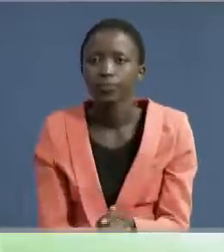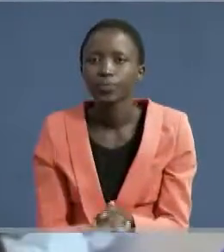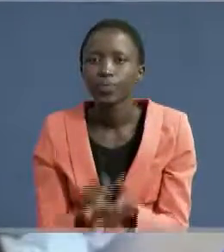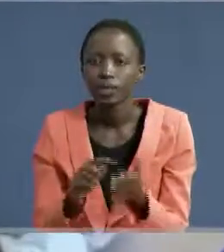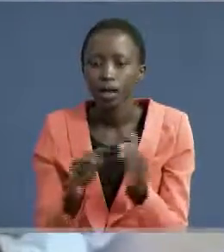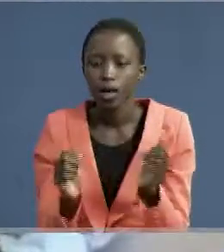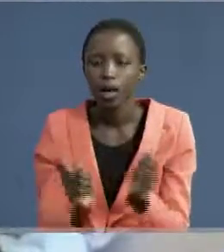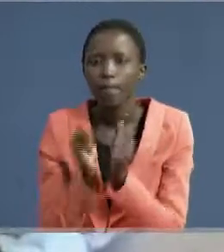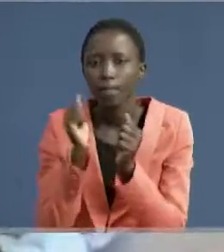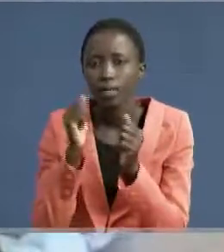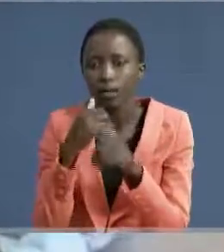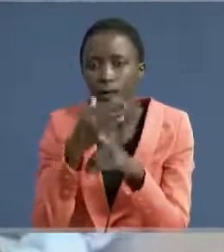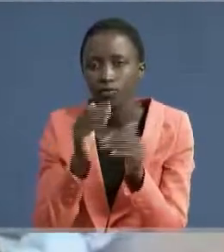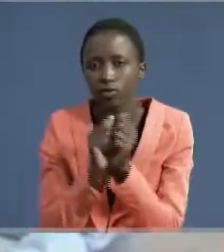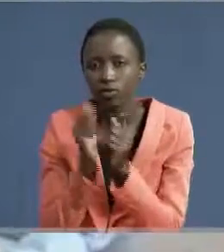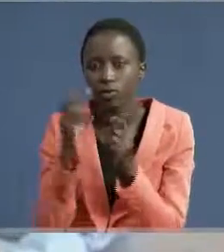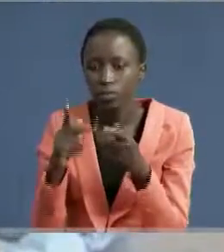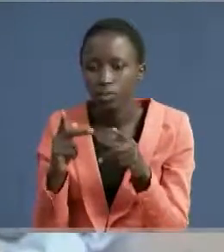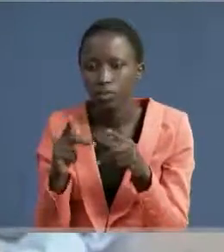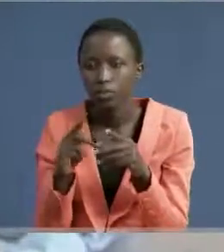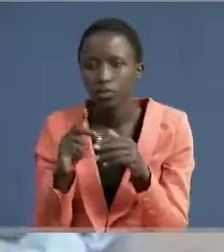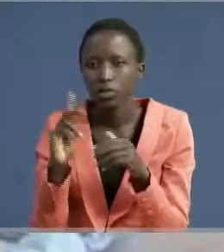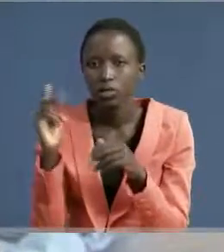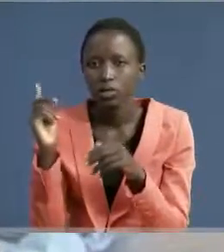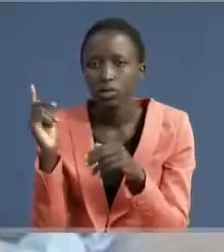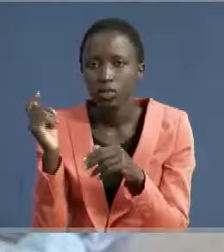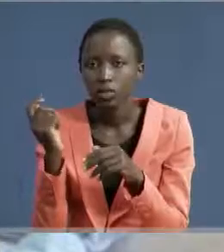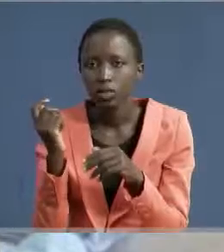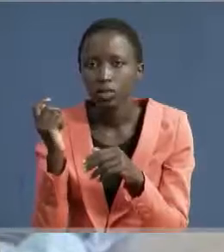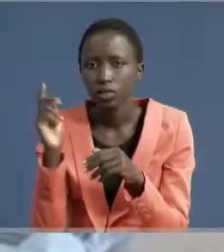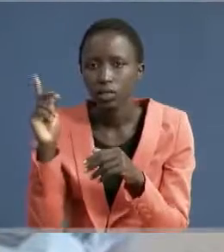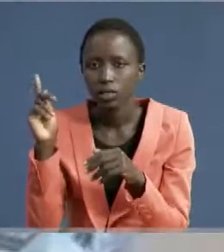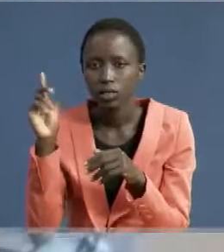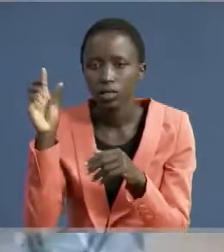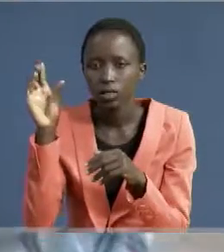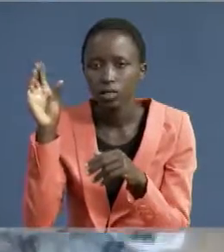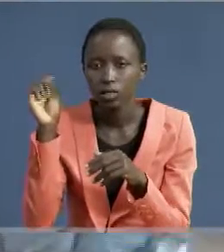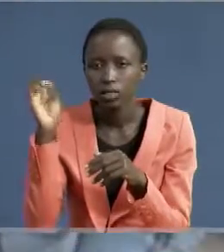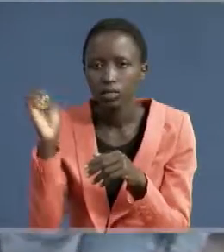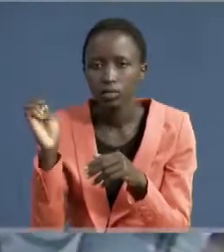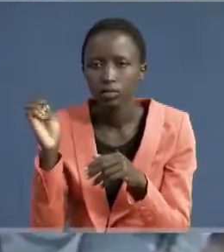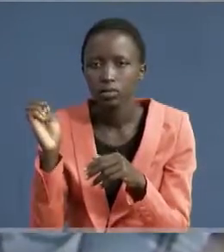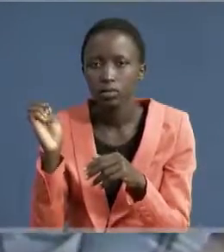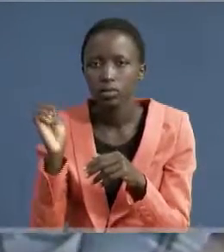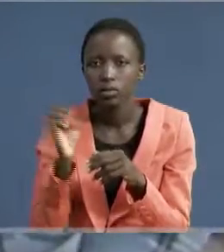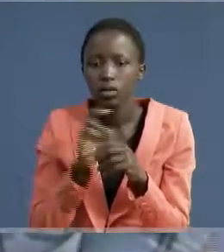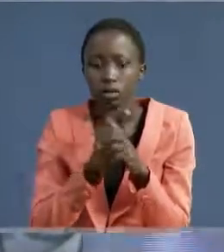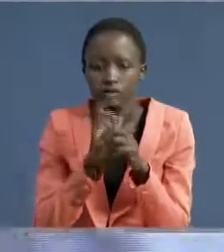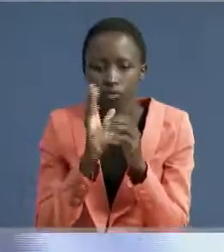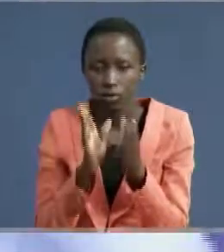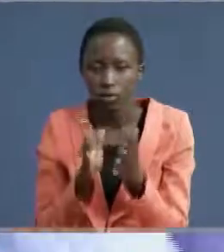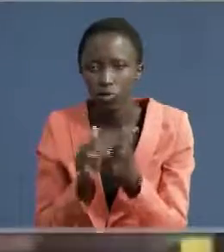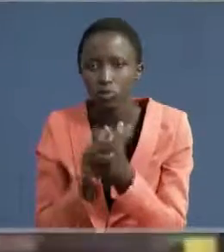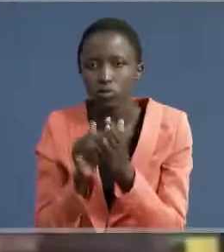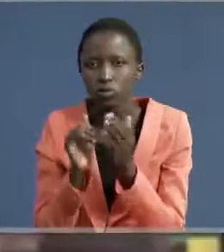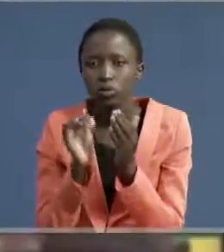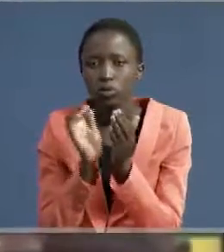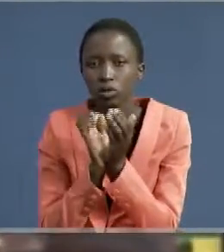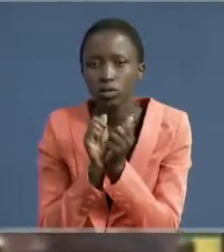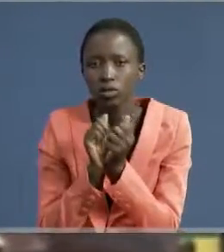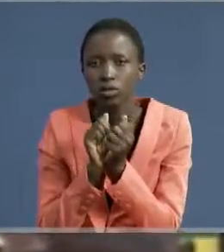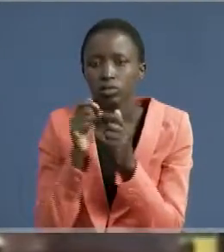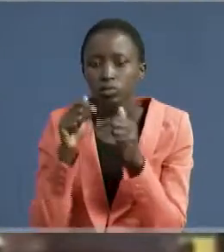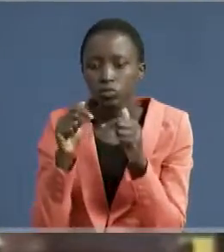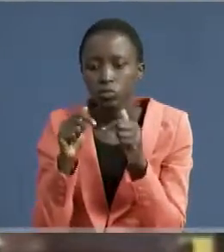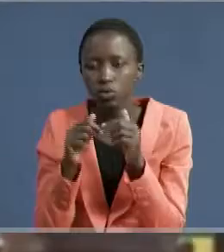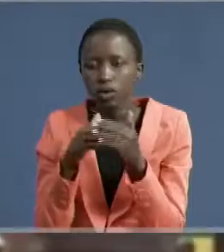comes after 15 people, among them Kenya Certificate of Secondary Education KCSE invigilators, have been arraigned in court